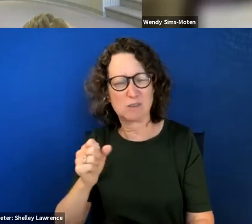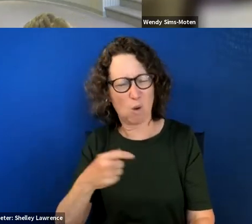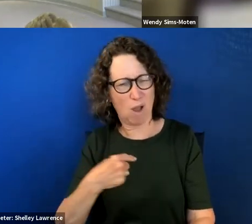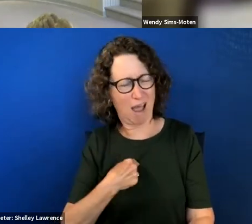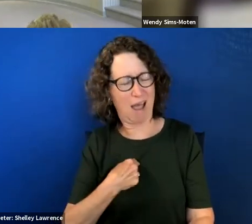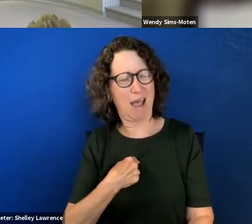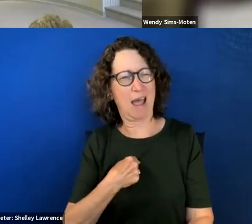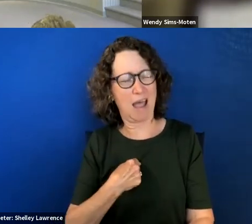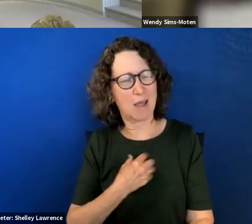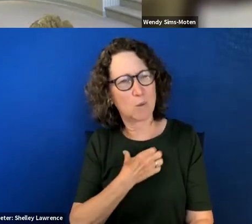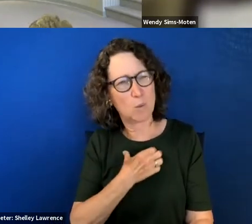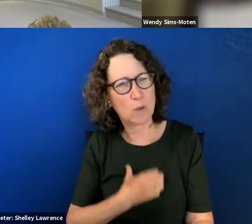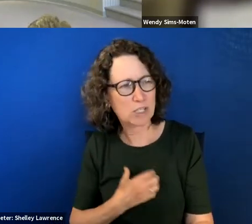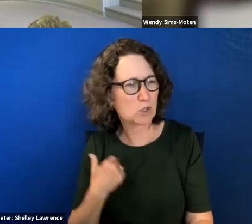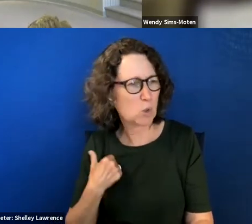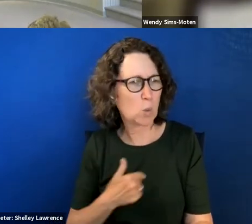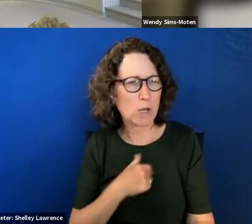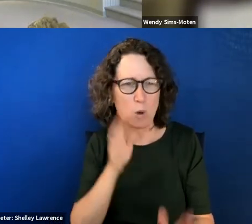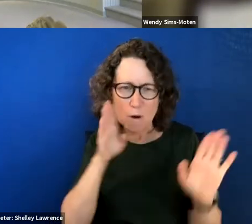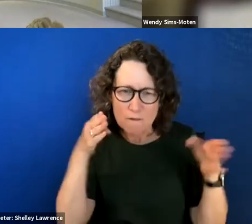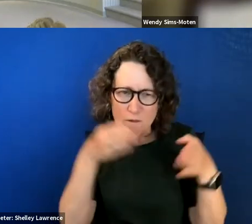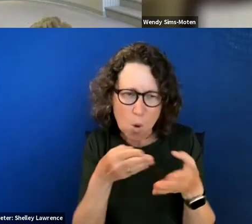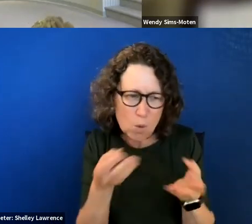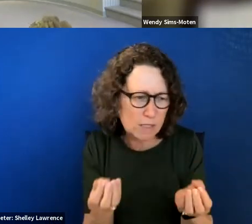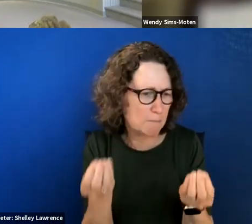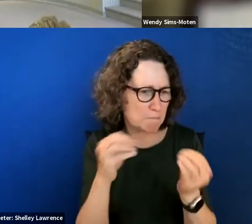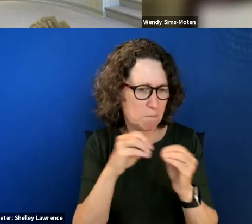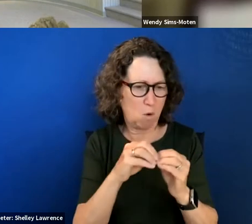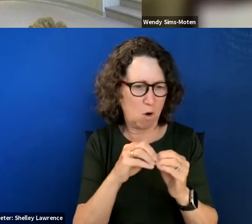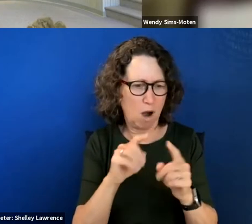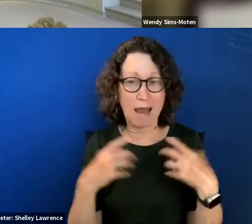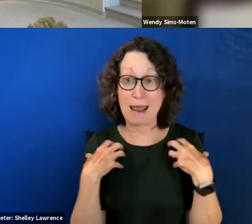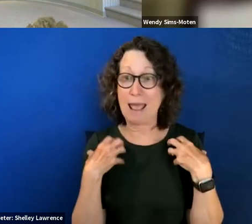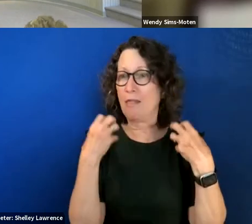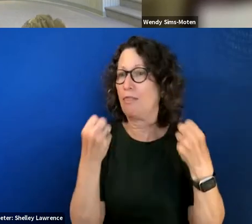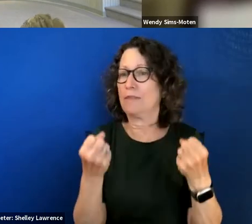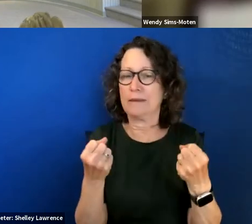just wish that we were focusing more on healthy